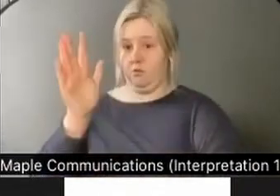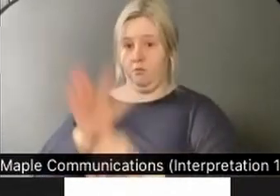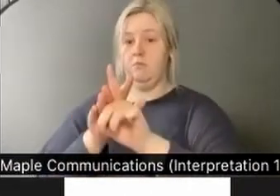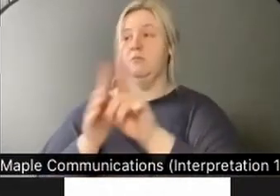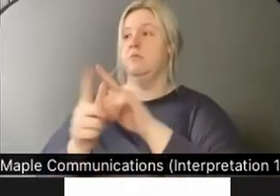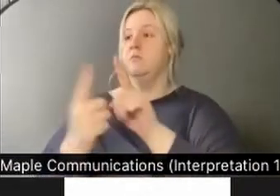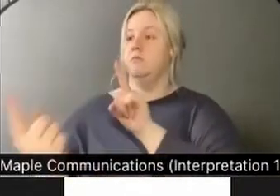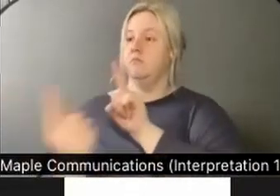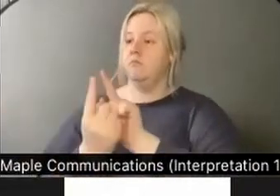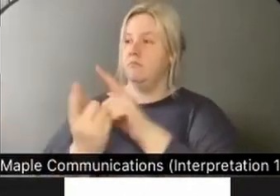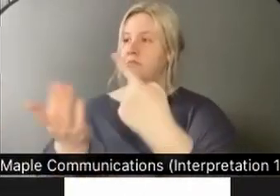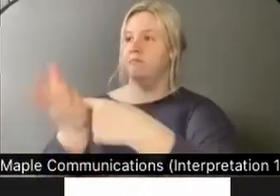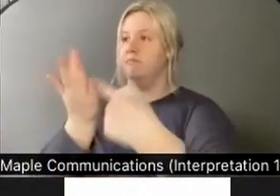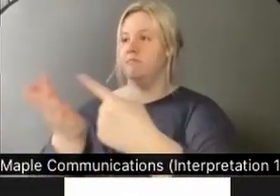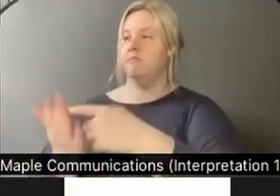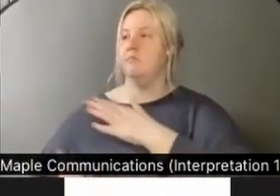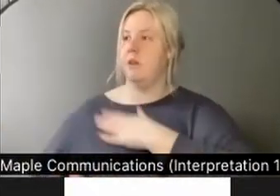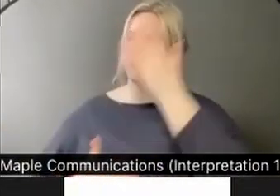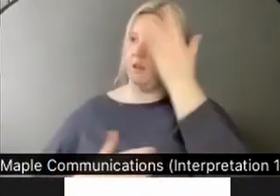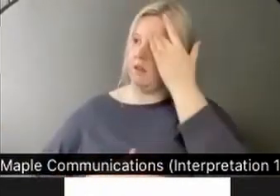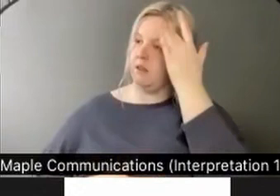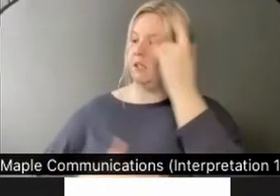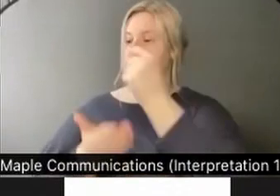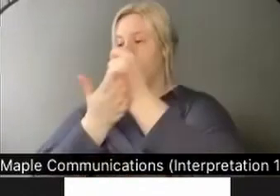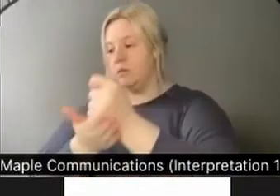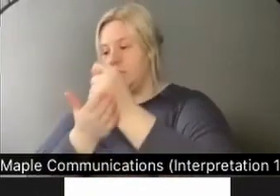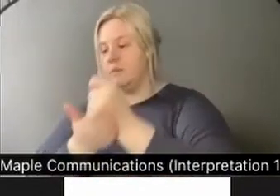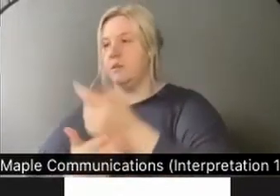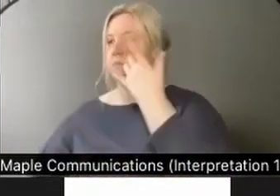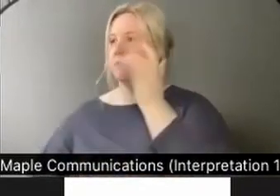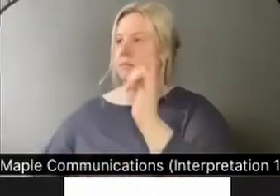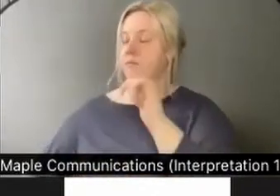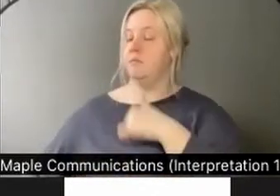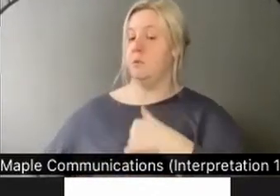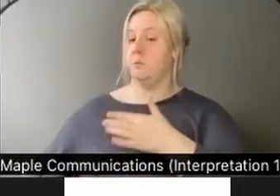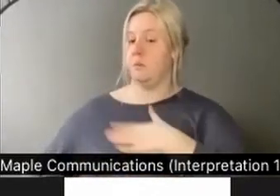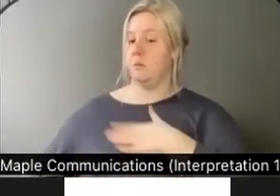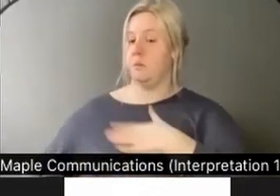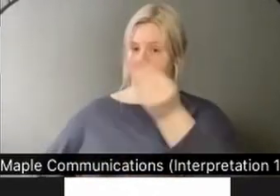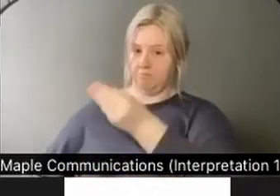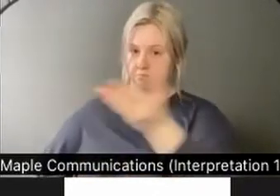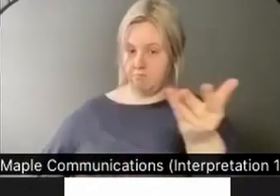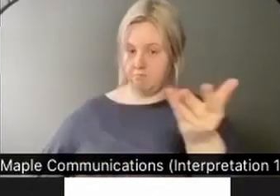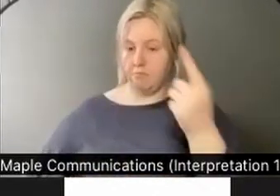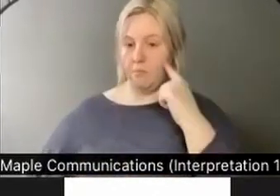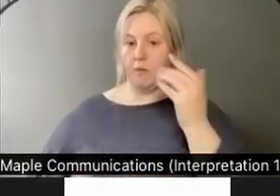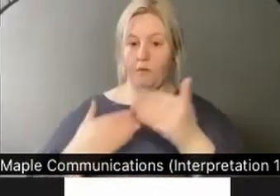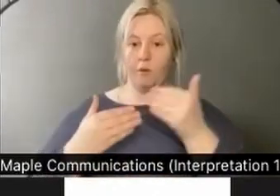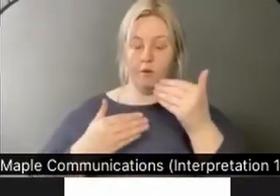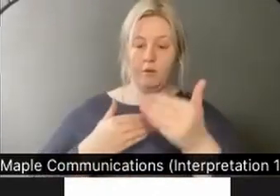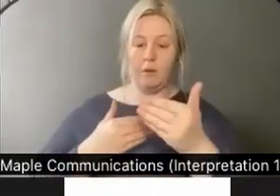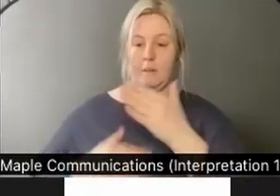me about my condition and treatment plan, and I'm happy to report that, for the remainder of my hospital